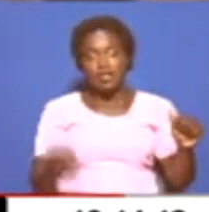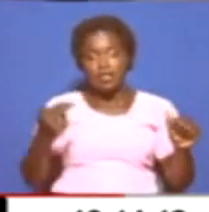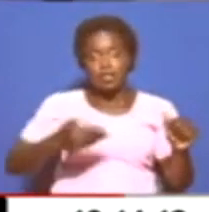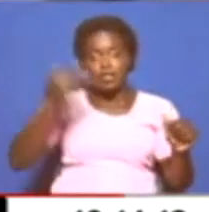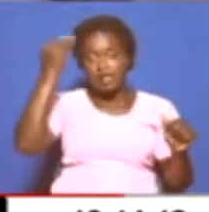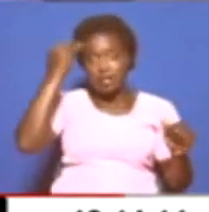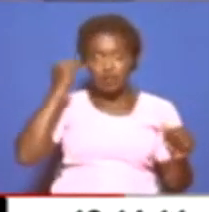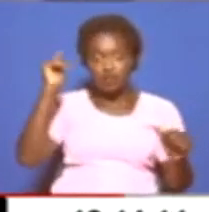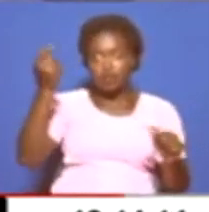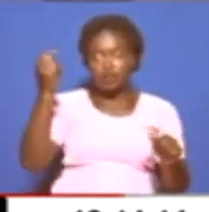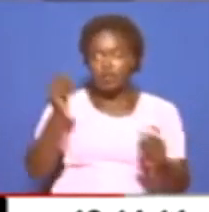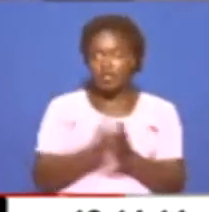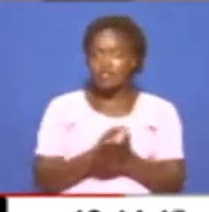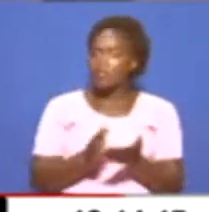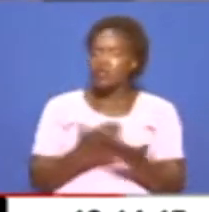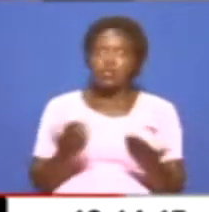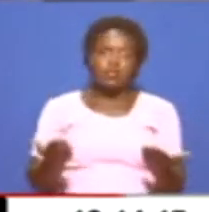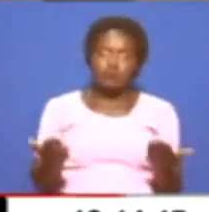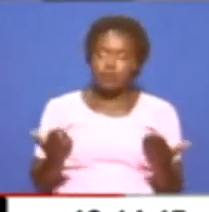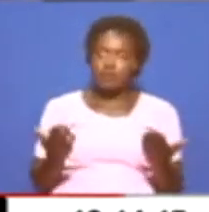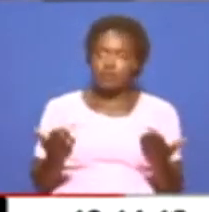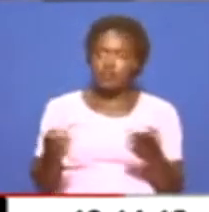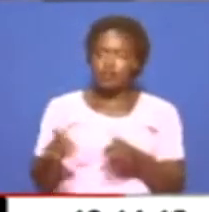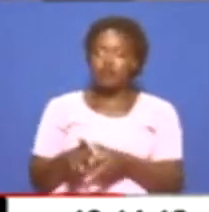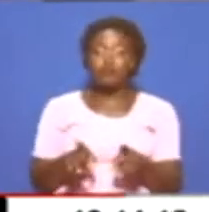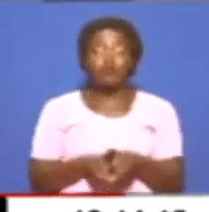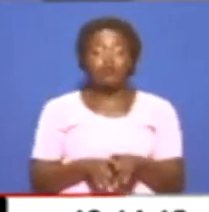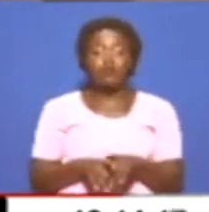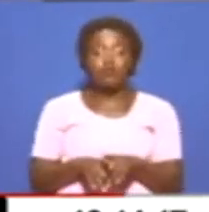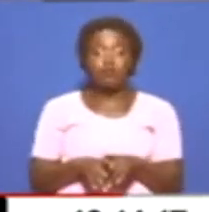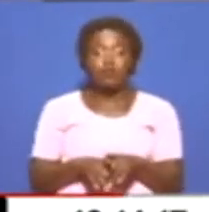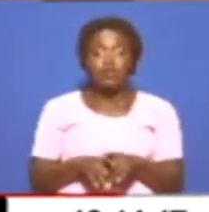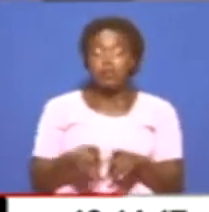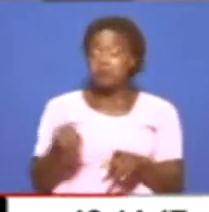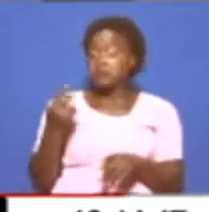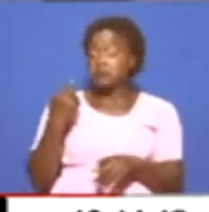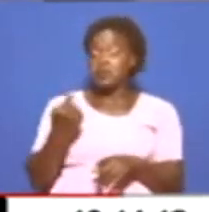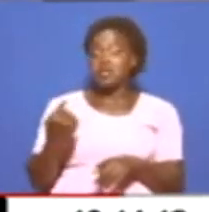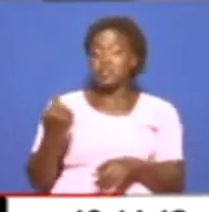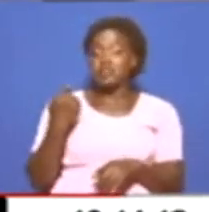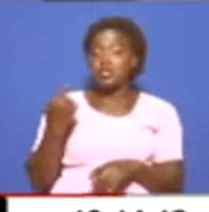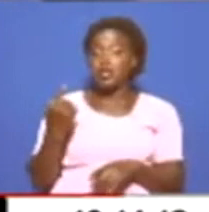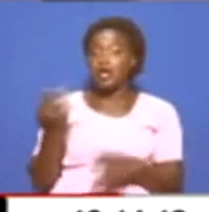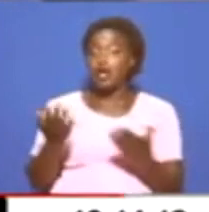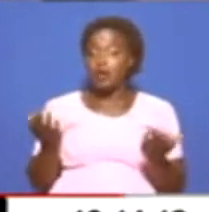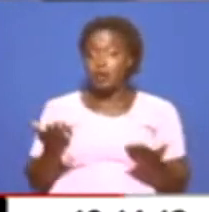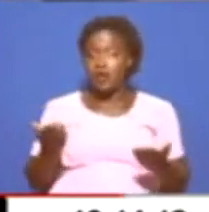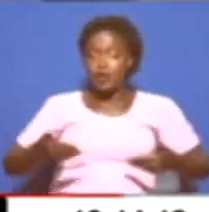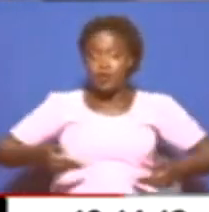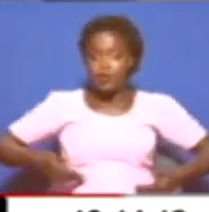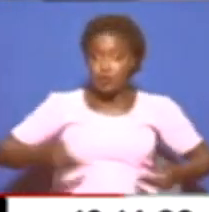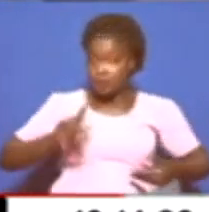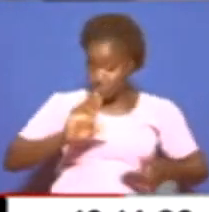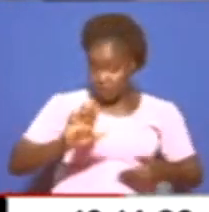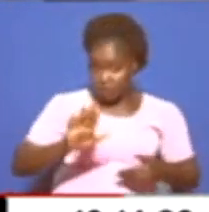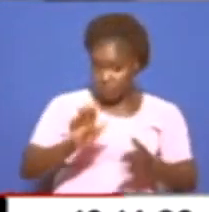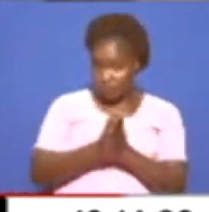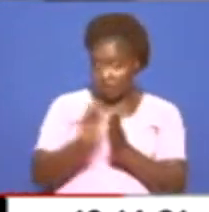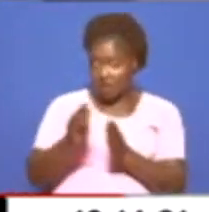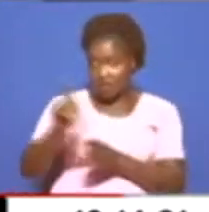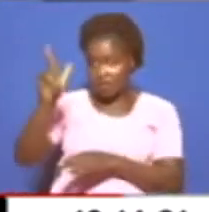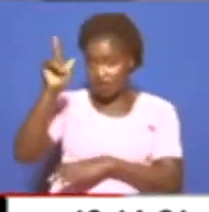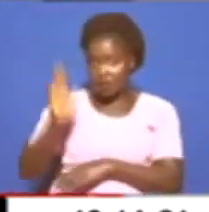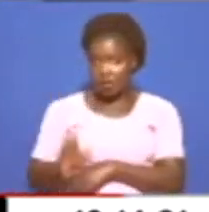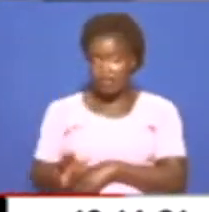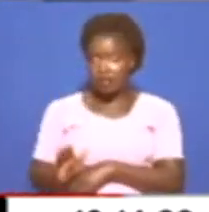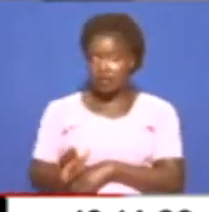begin with something that also formed news yesterday, mm-hmm. where you, together with other lawyers, including Danstan